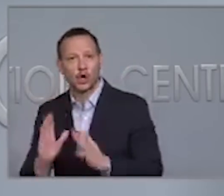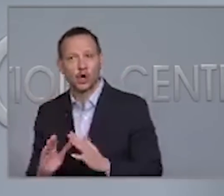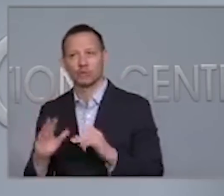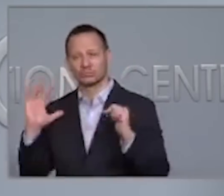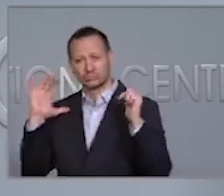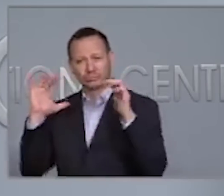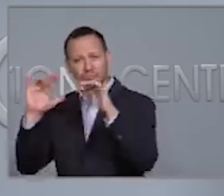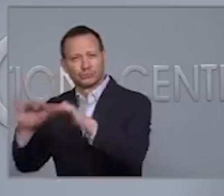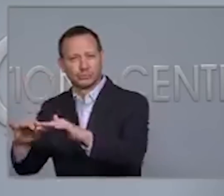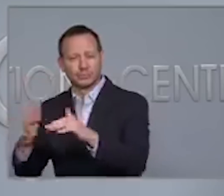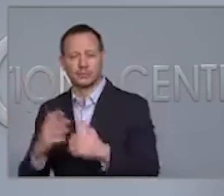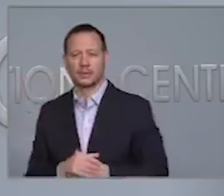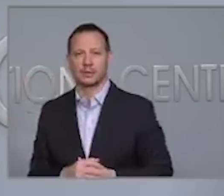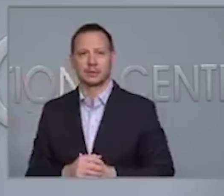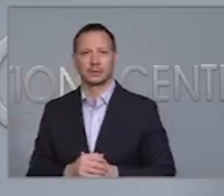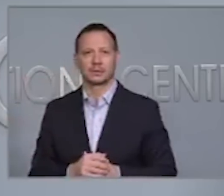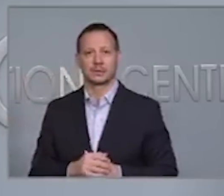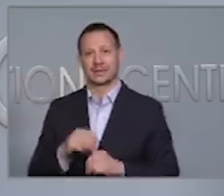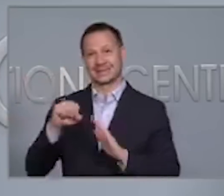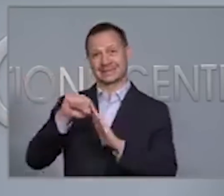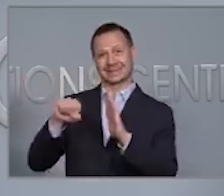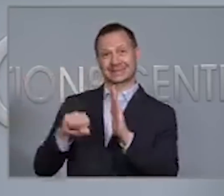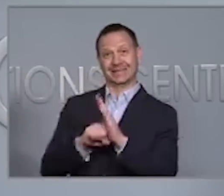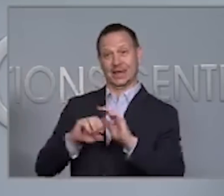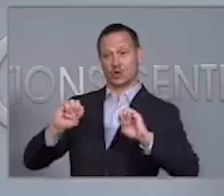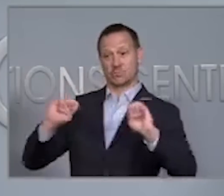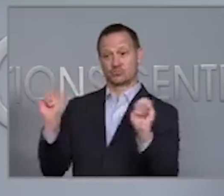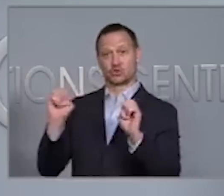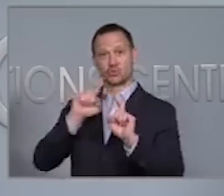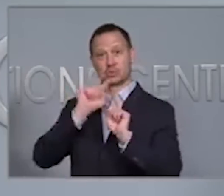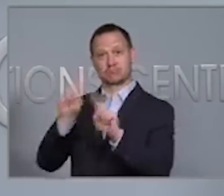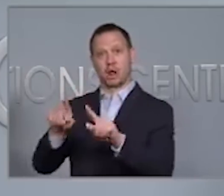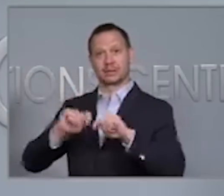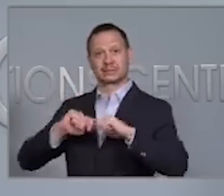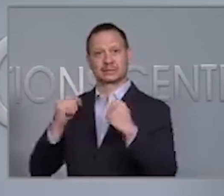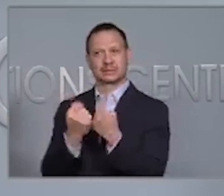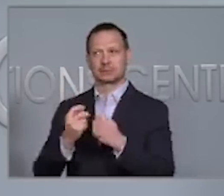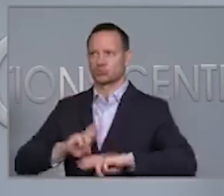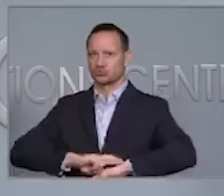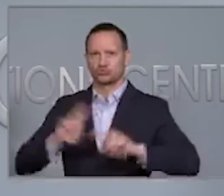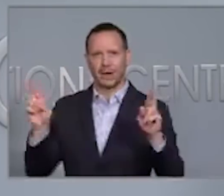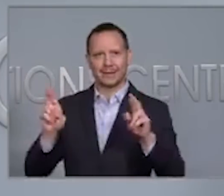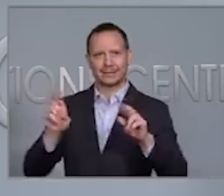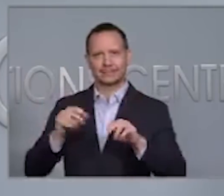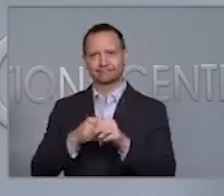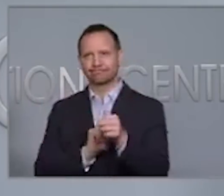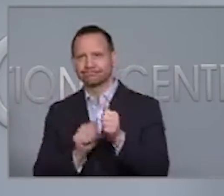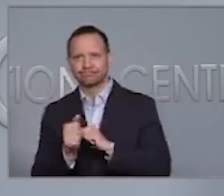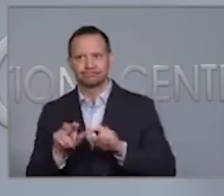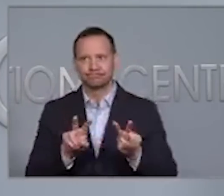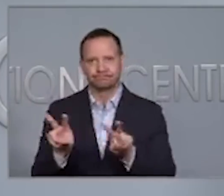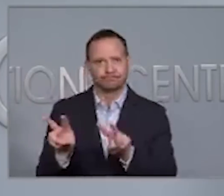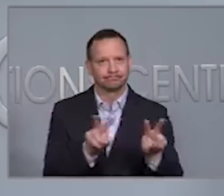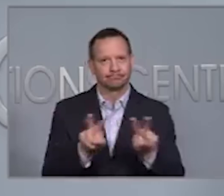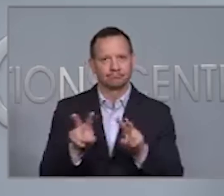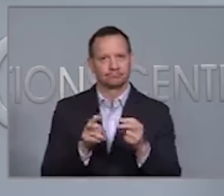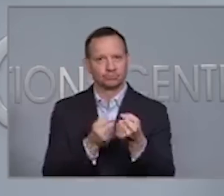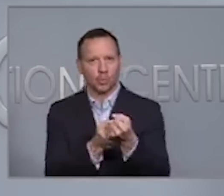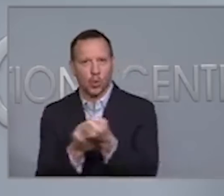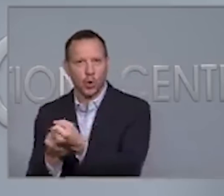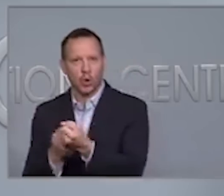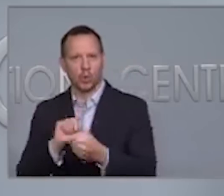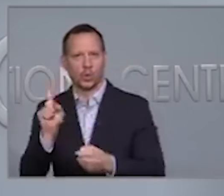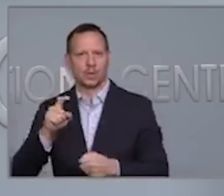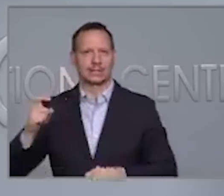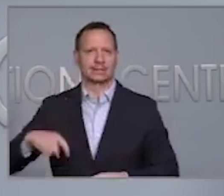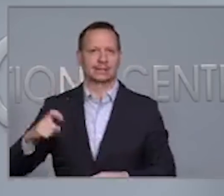issue. The State Emergency Response Team remains activated and ready to support our local communities across the state. Elements of the North